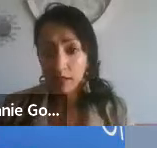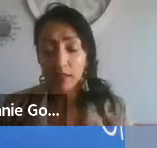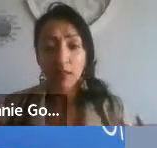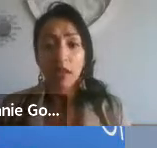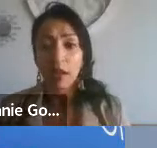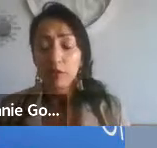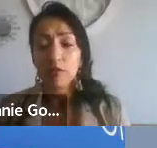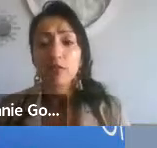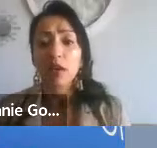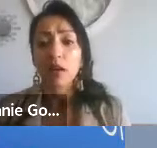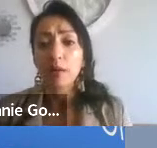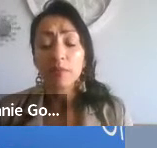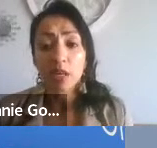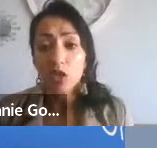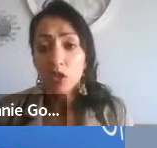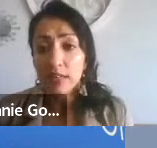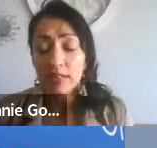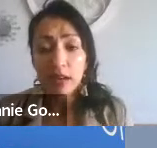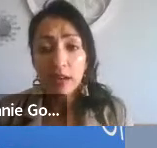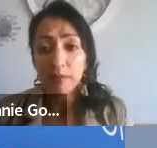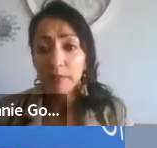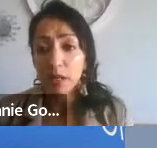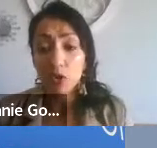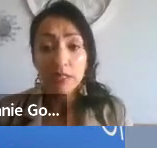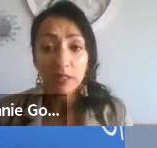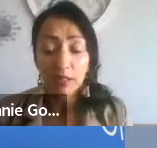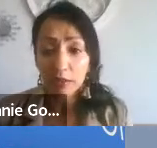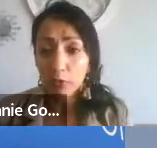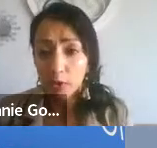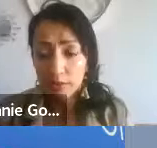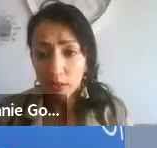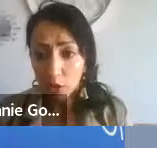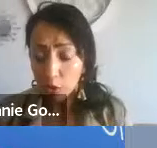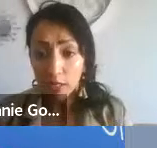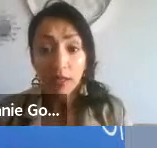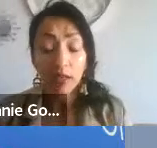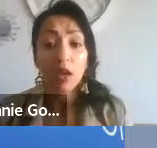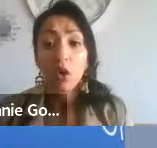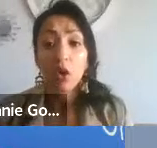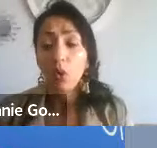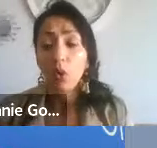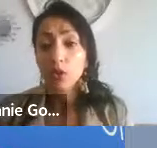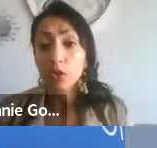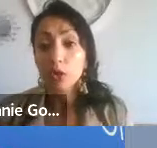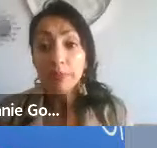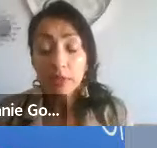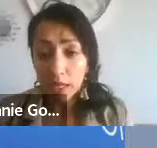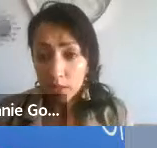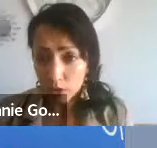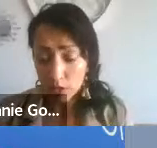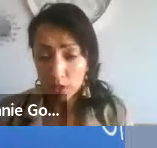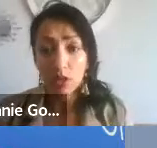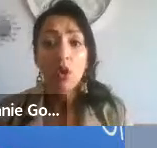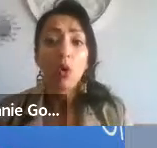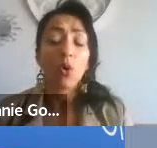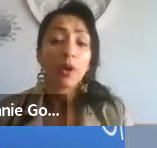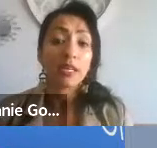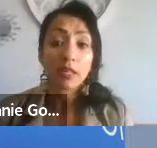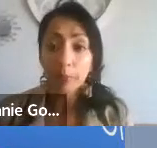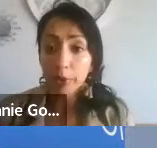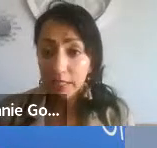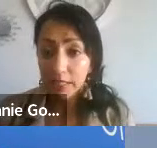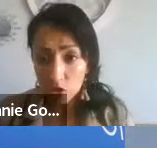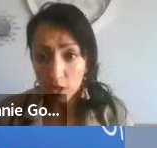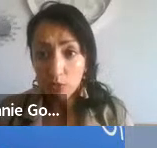needing anything else, such as addressing like food insecurity or transportation